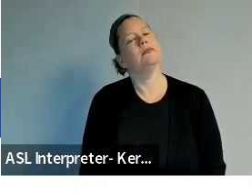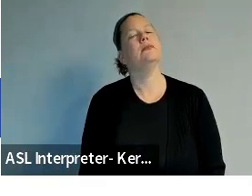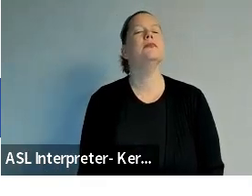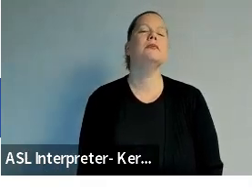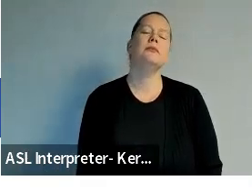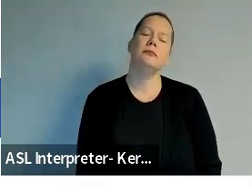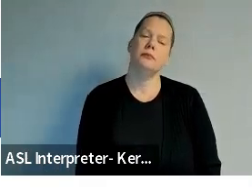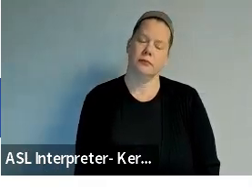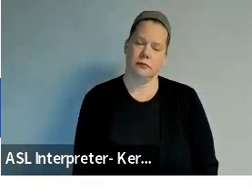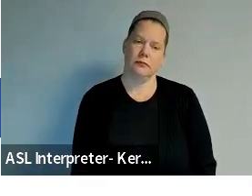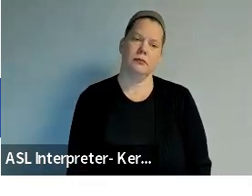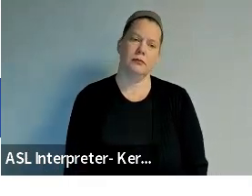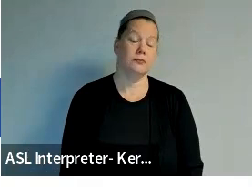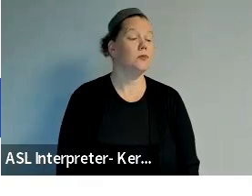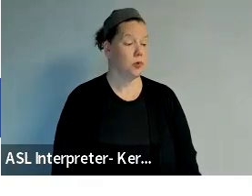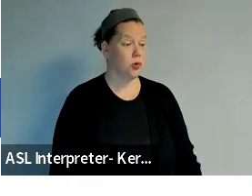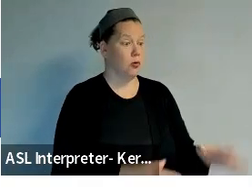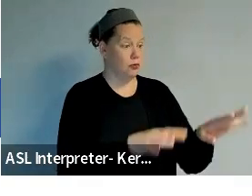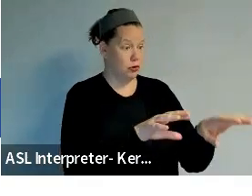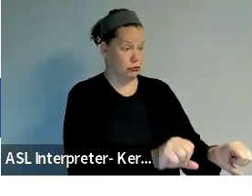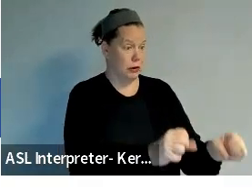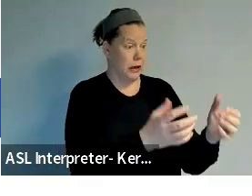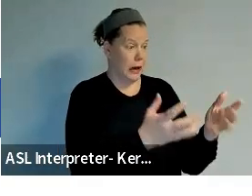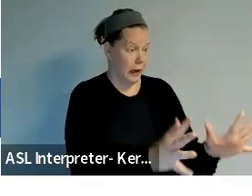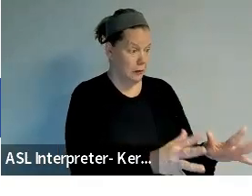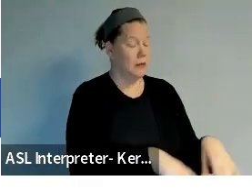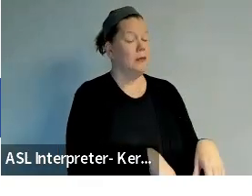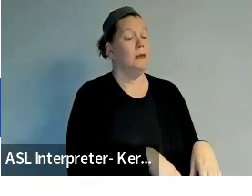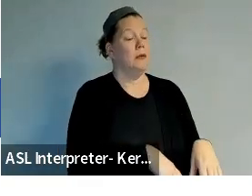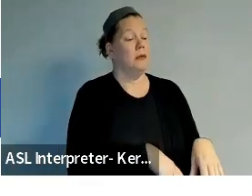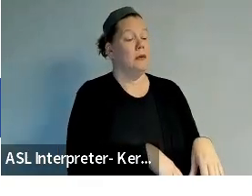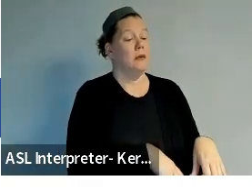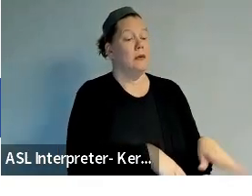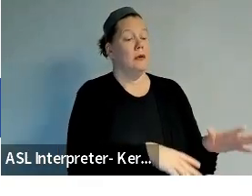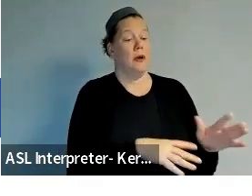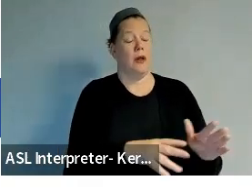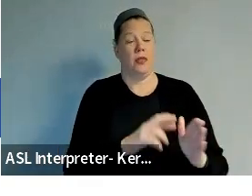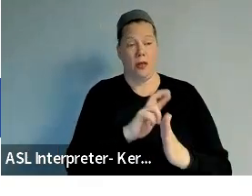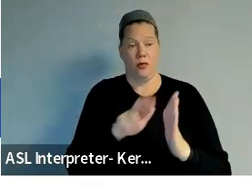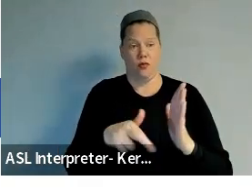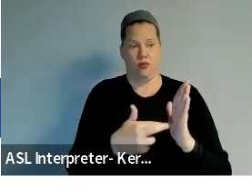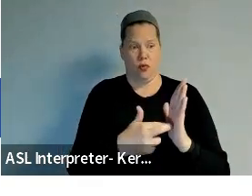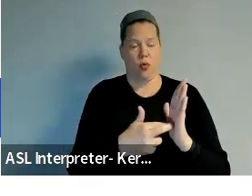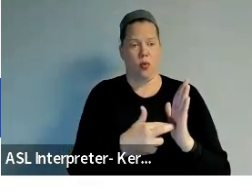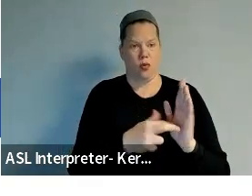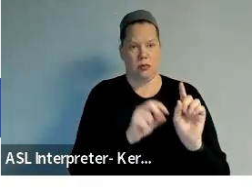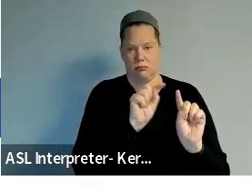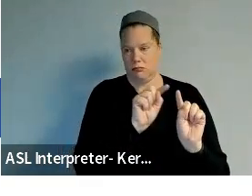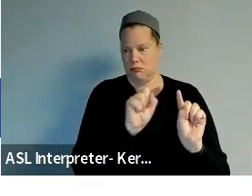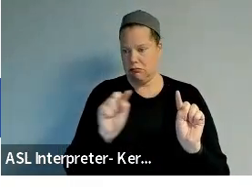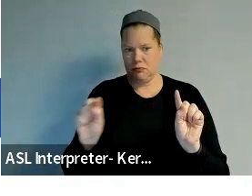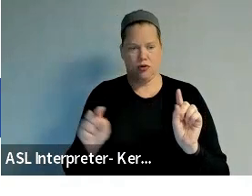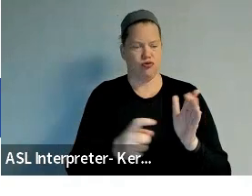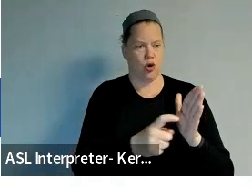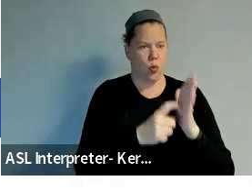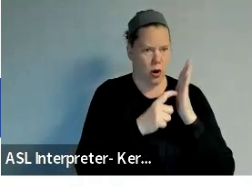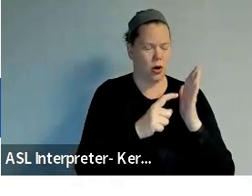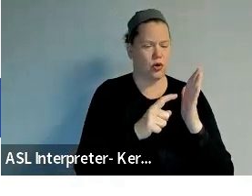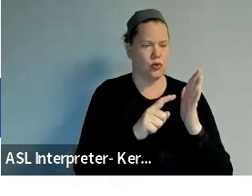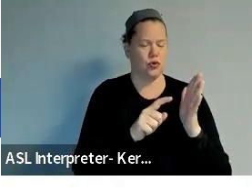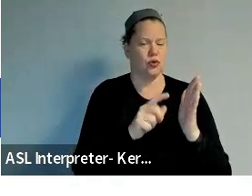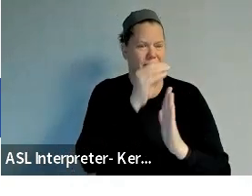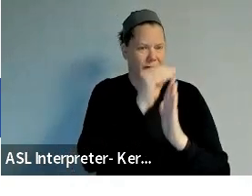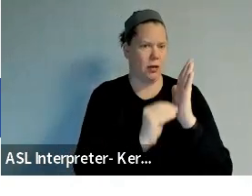After a restraint occurs, relevant roles will be required to fill out a restraint report.